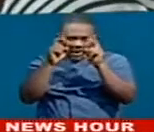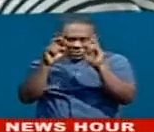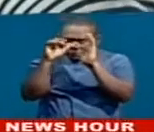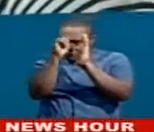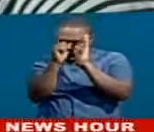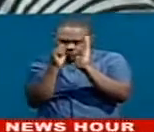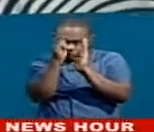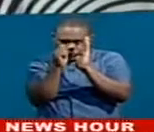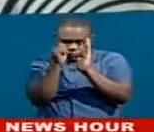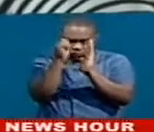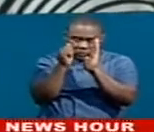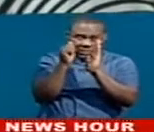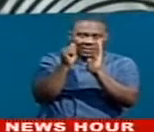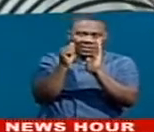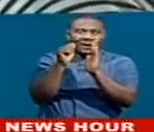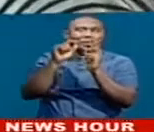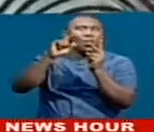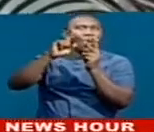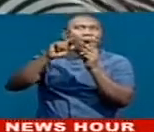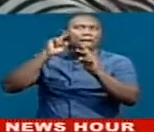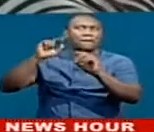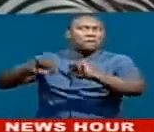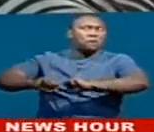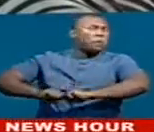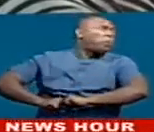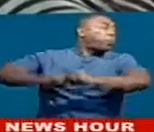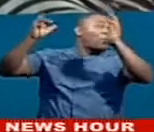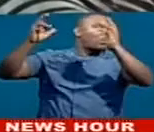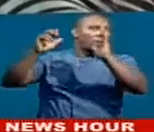trying to film it, and the second blast came. So